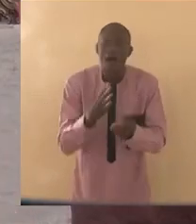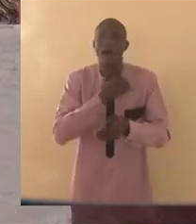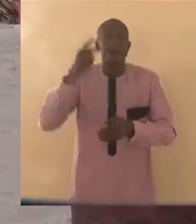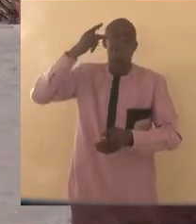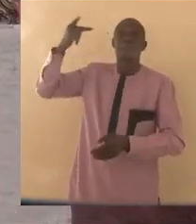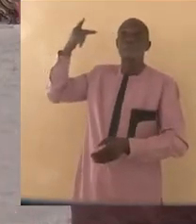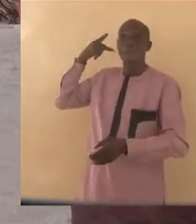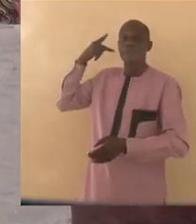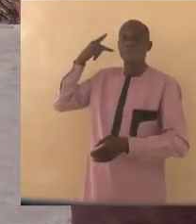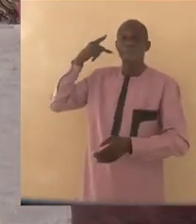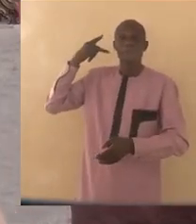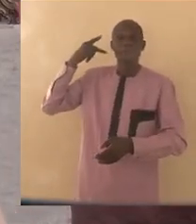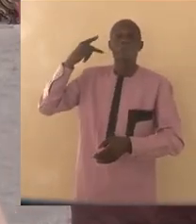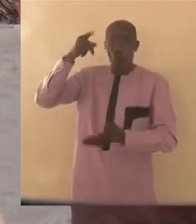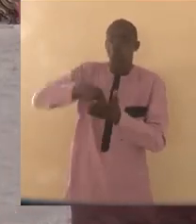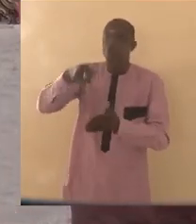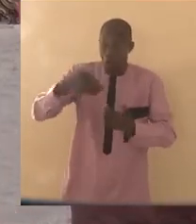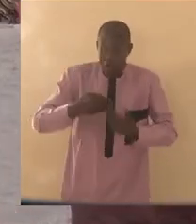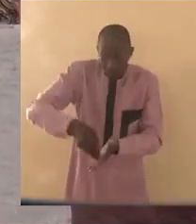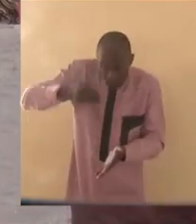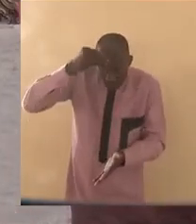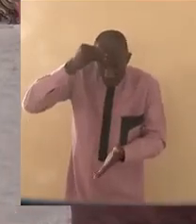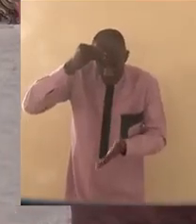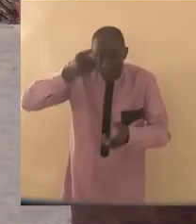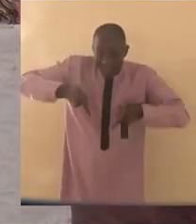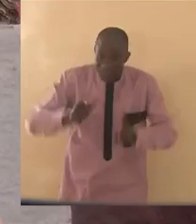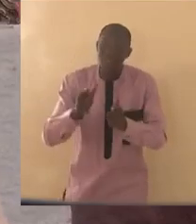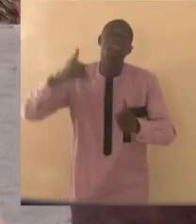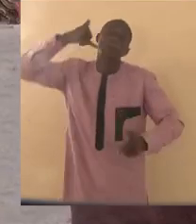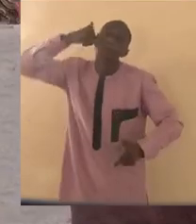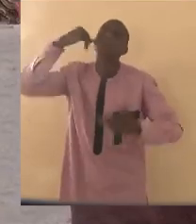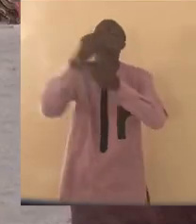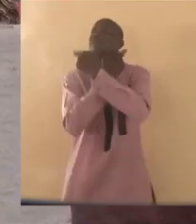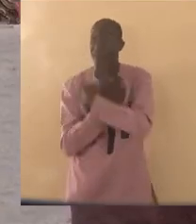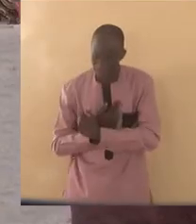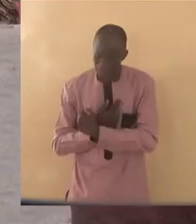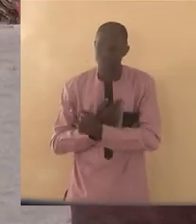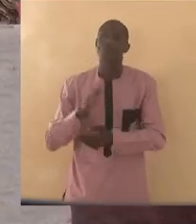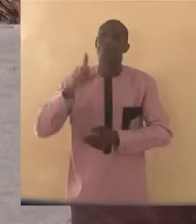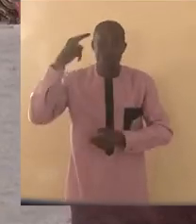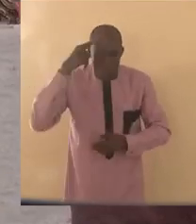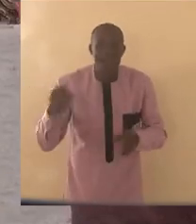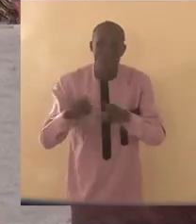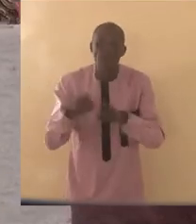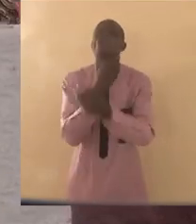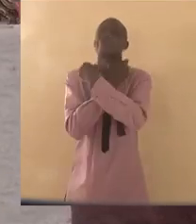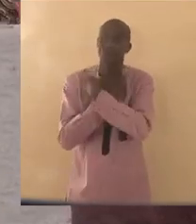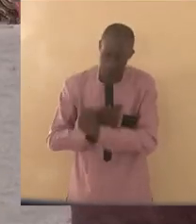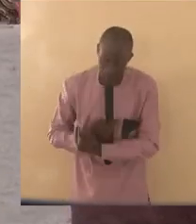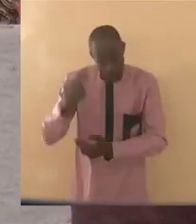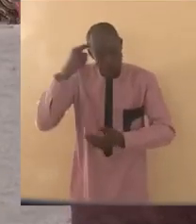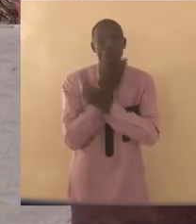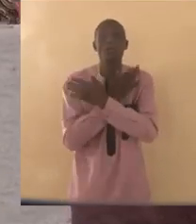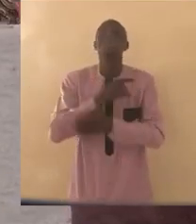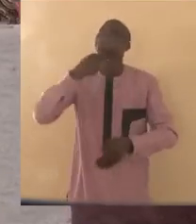and reflect on what you have learned. And let the phone rest and your mind also rest for the rest of